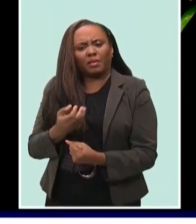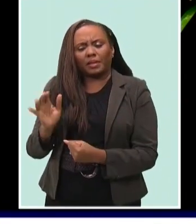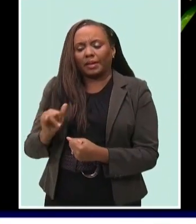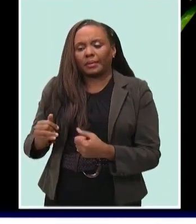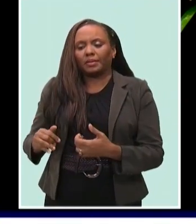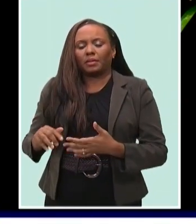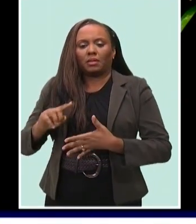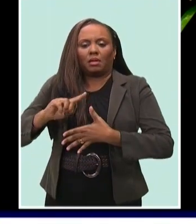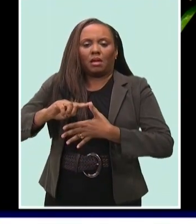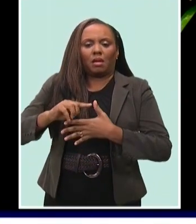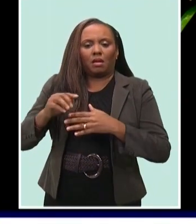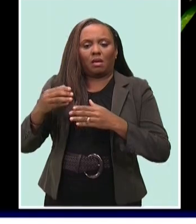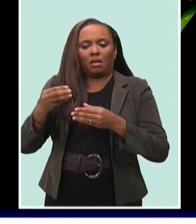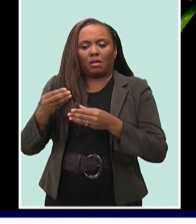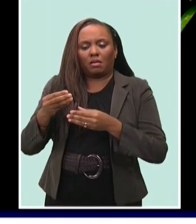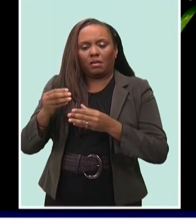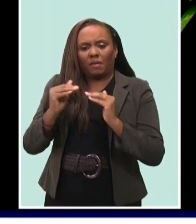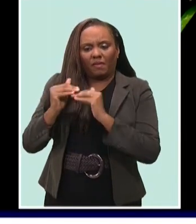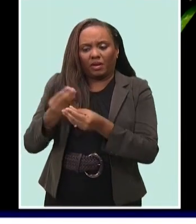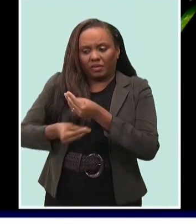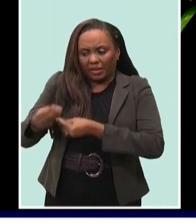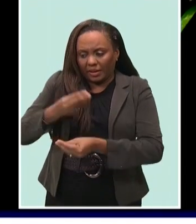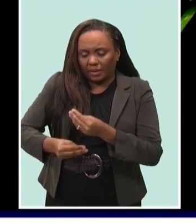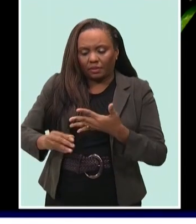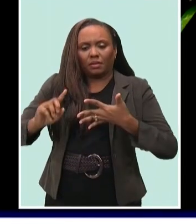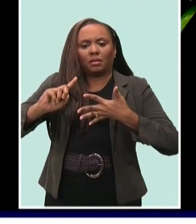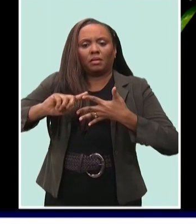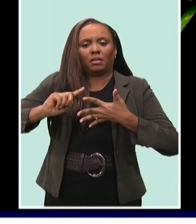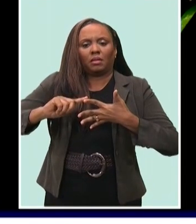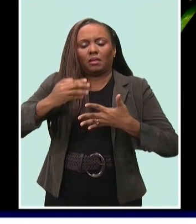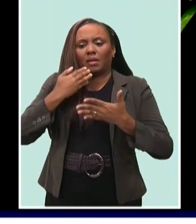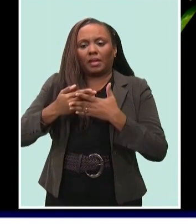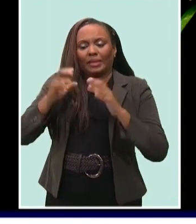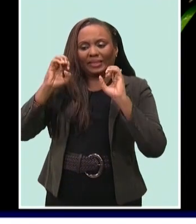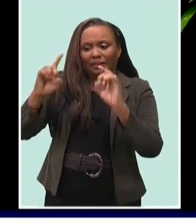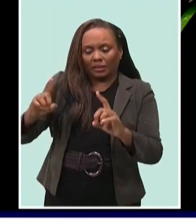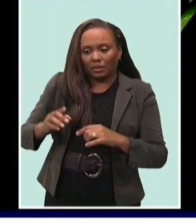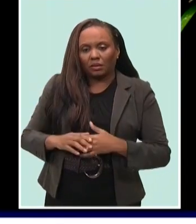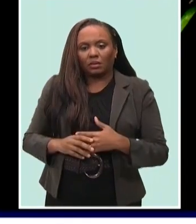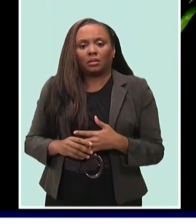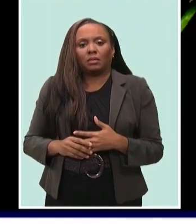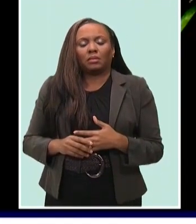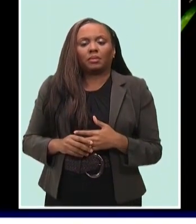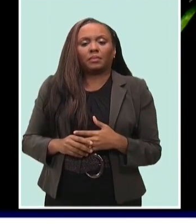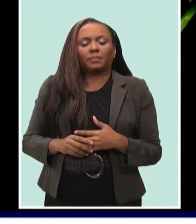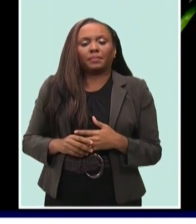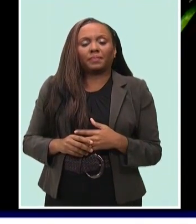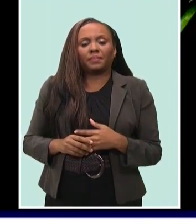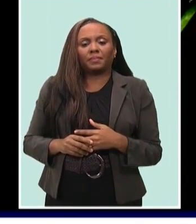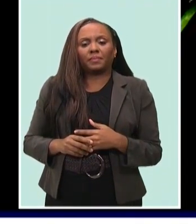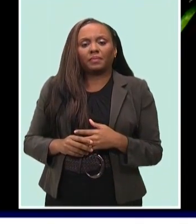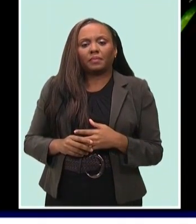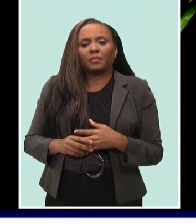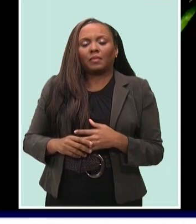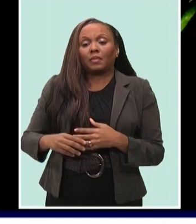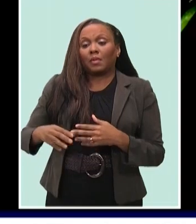trade regulation. You have a very well-educated community, a very well-educated